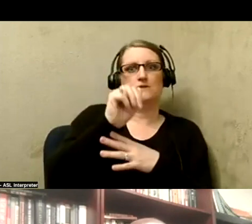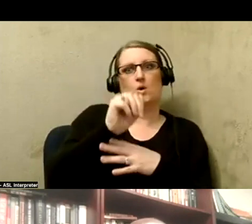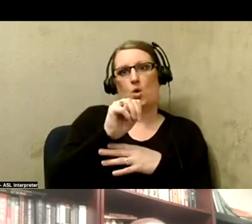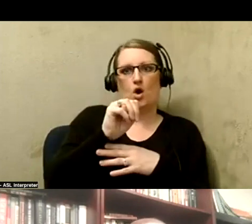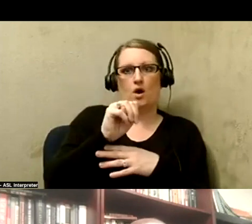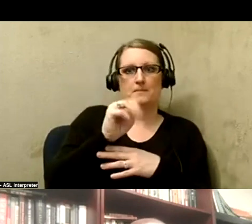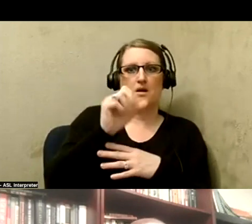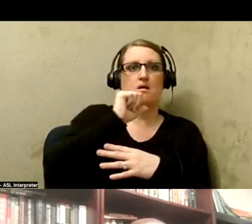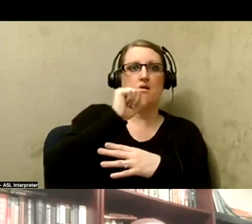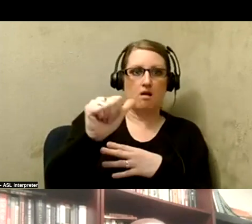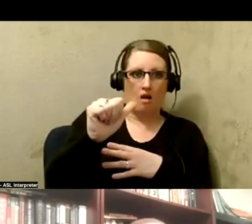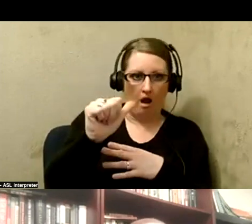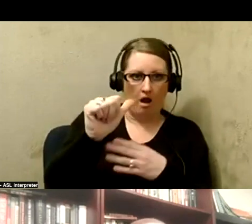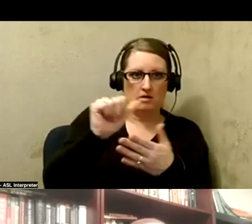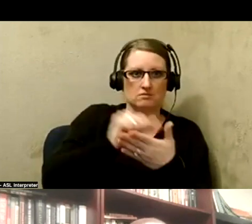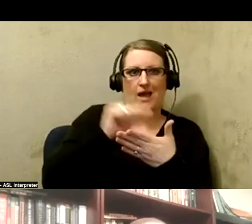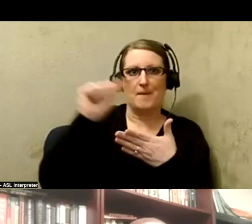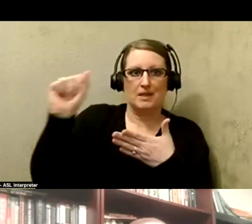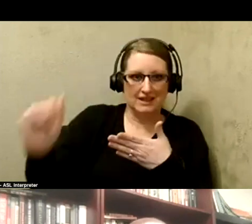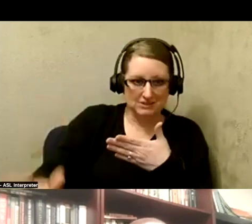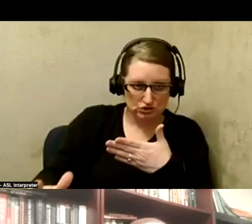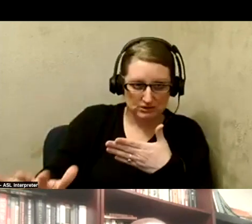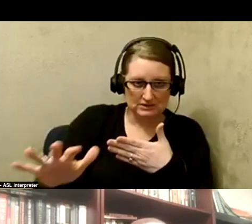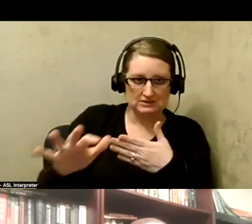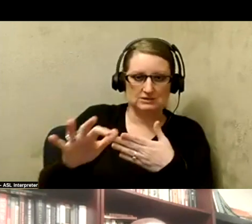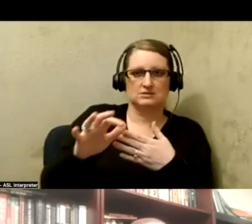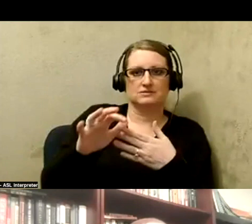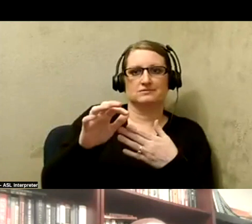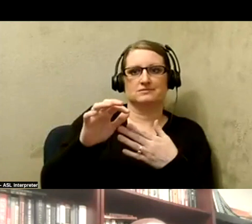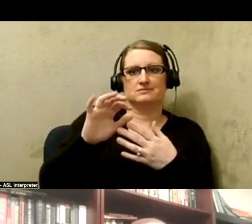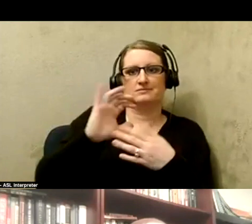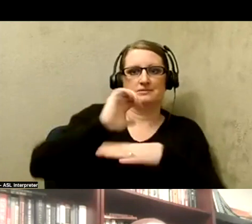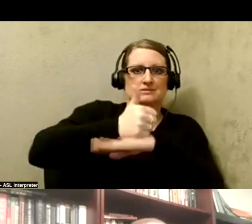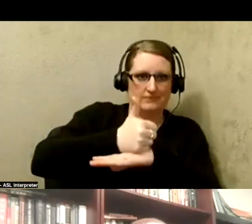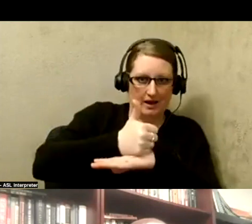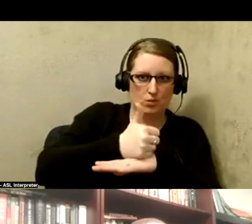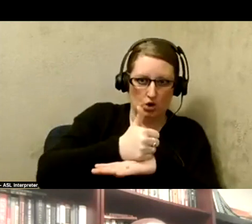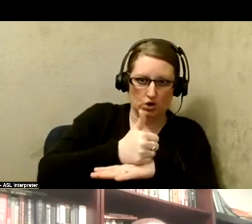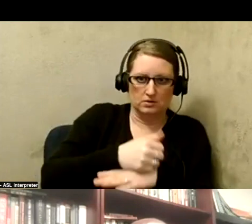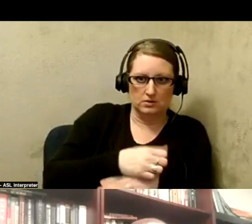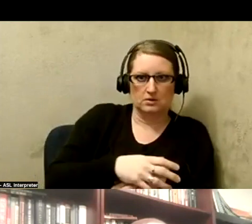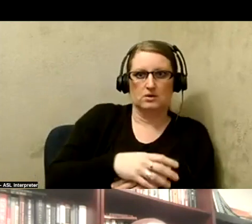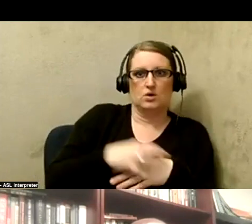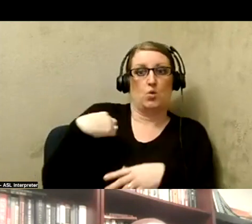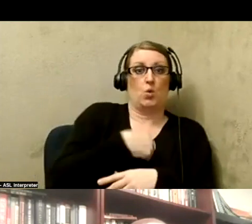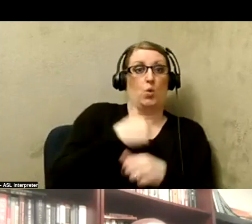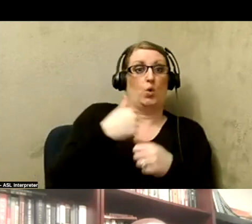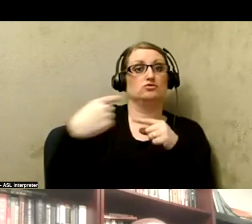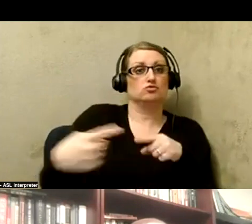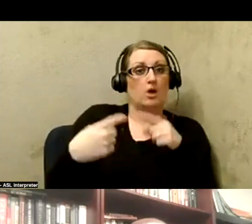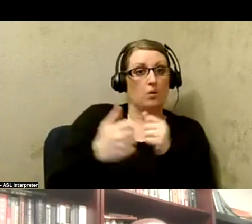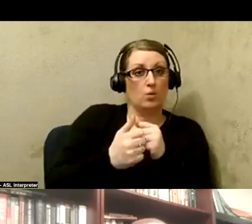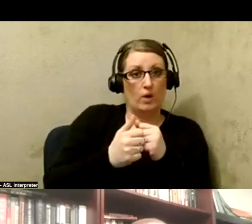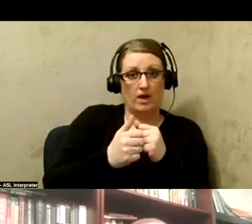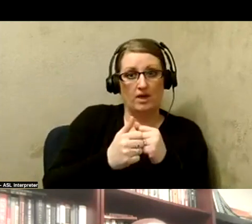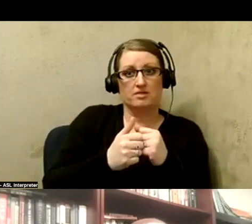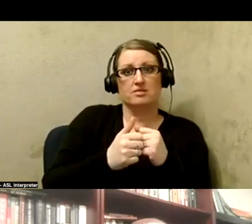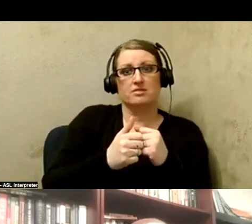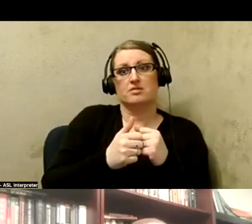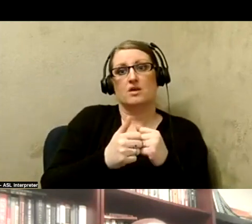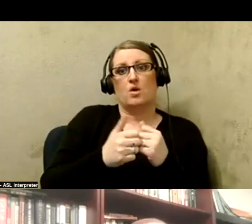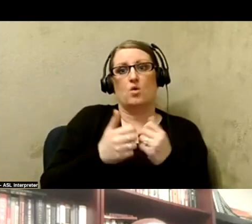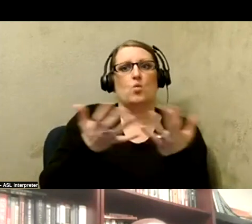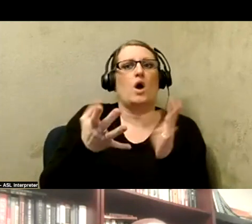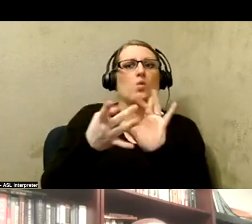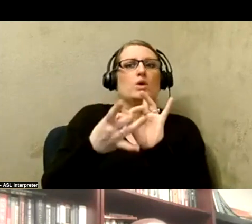not abolitionist framework. And so, yeah, I think we struggle with the question of what